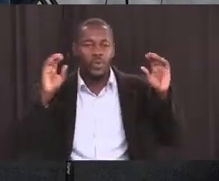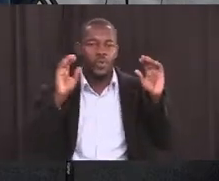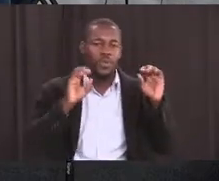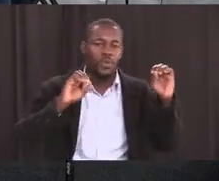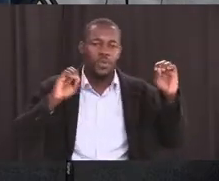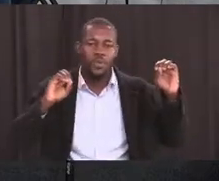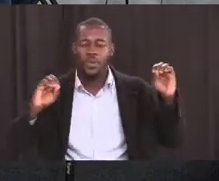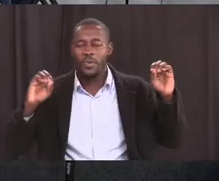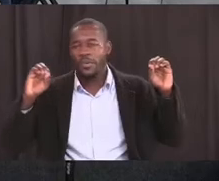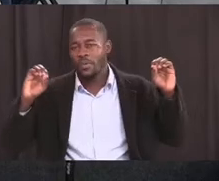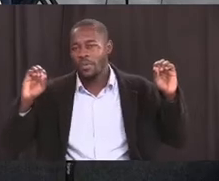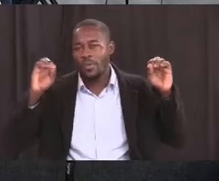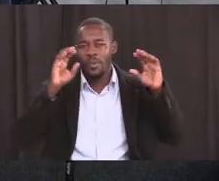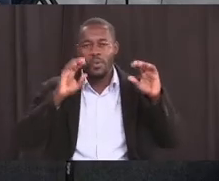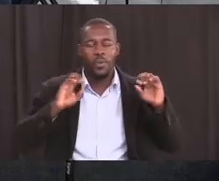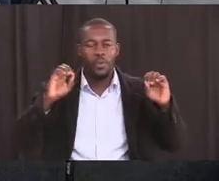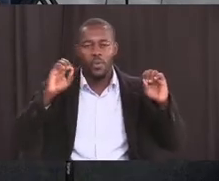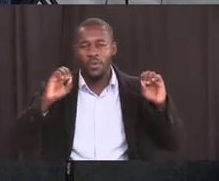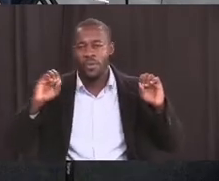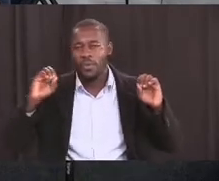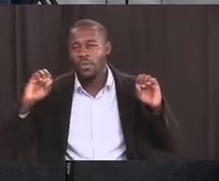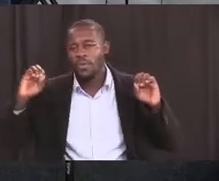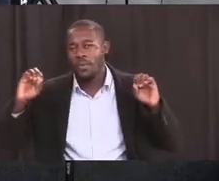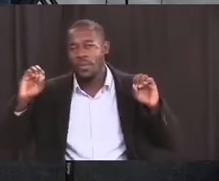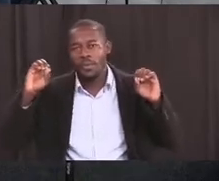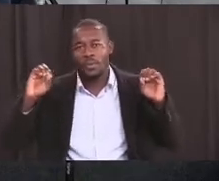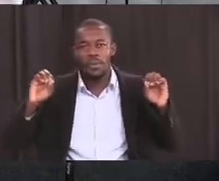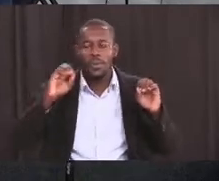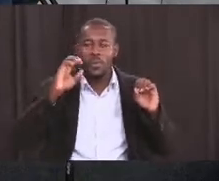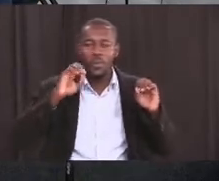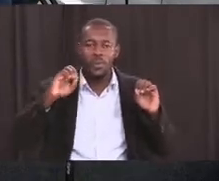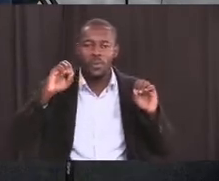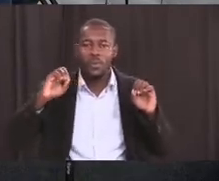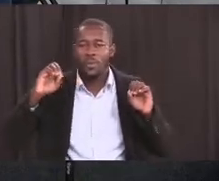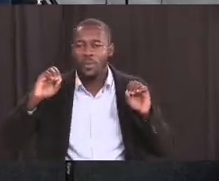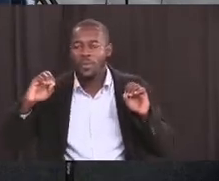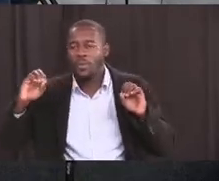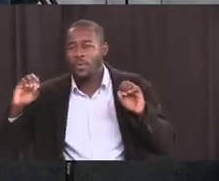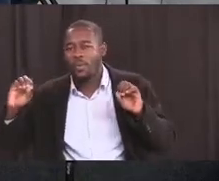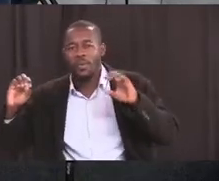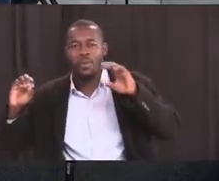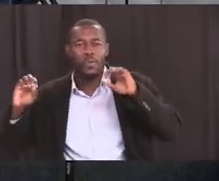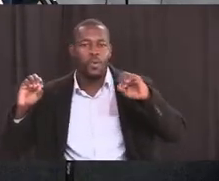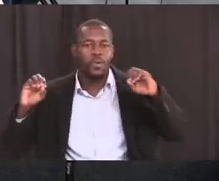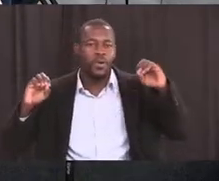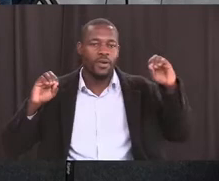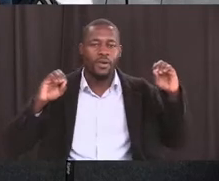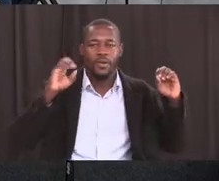Ooh.